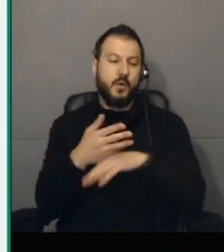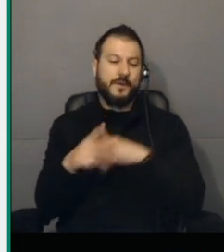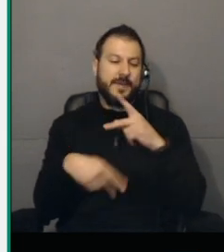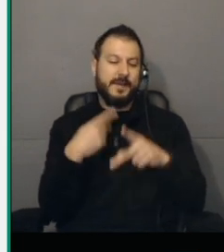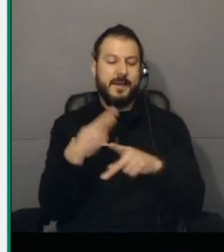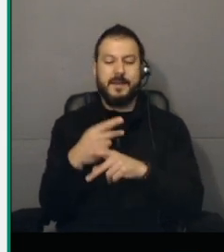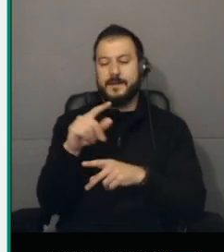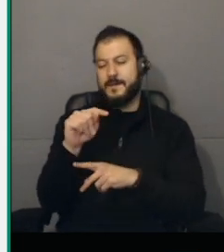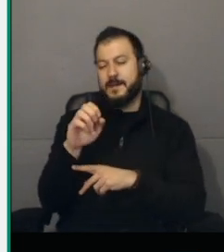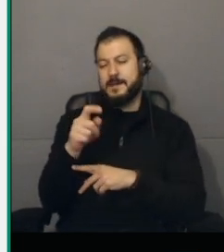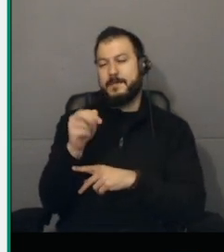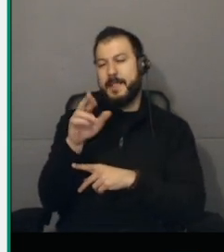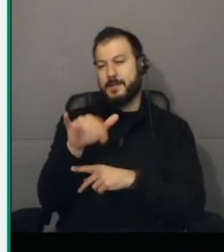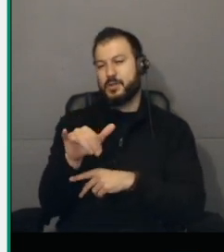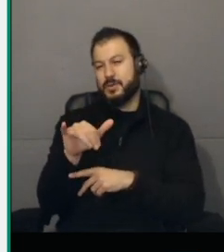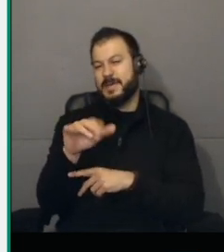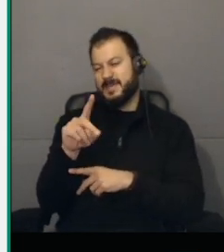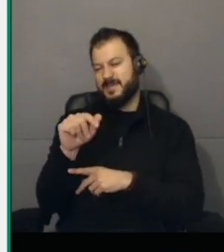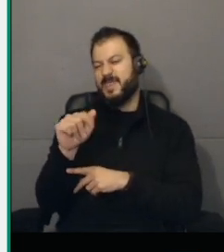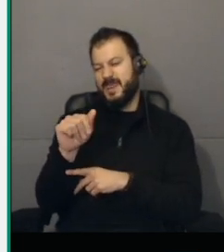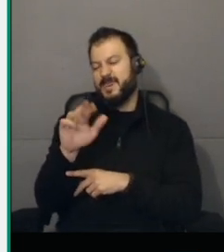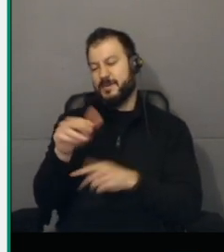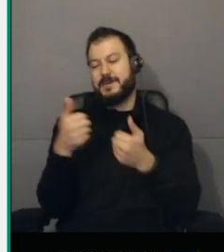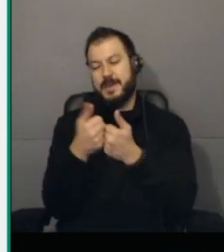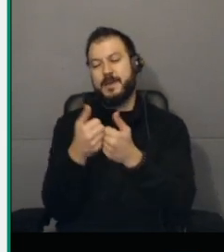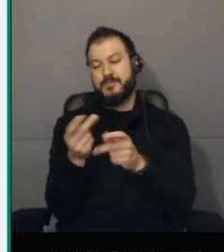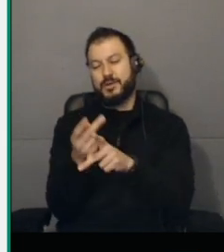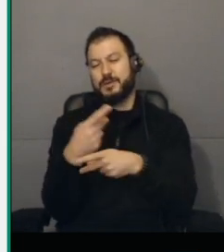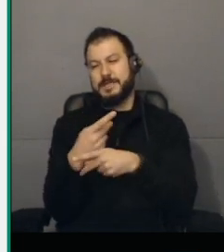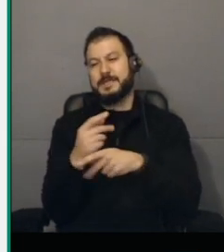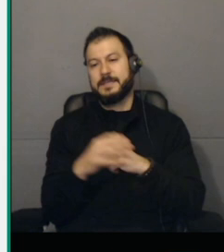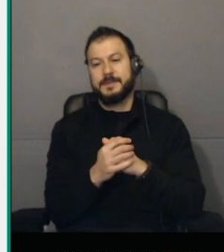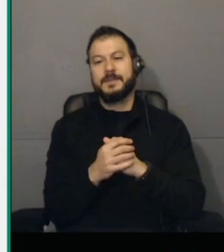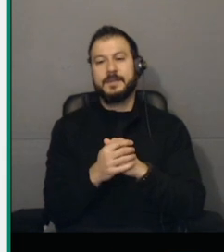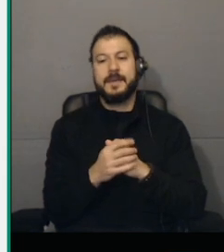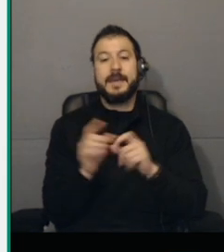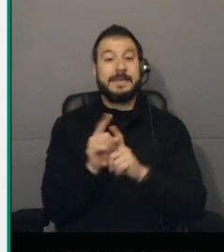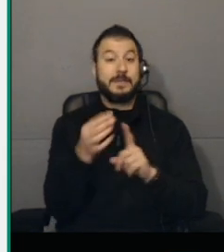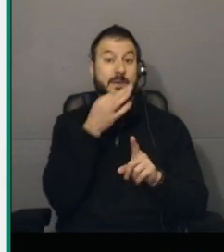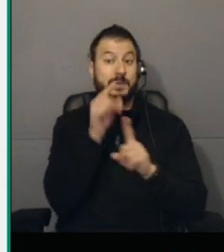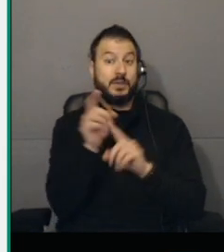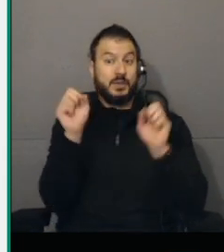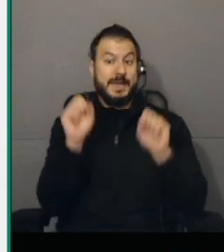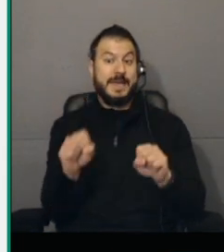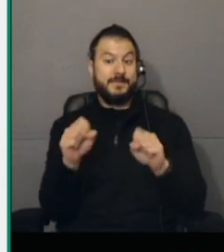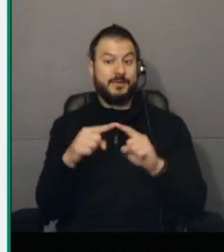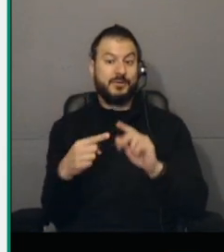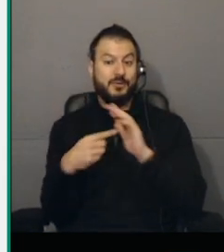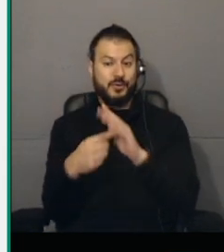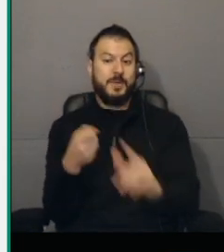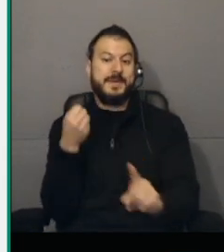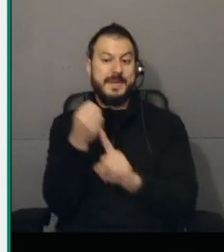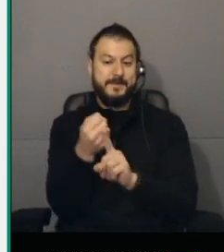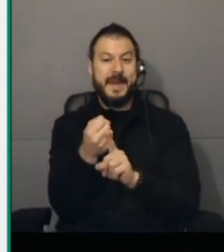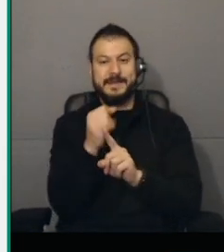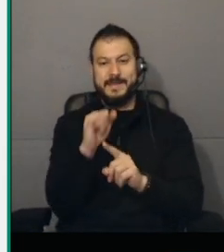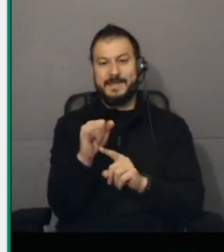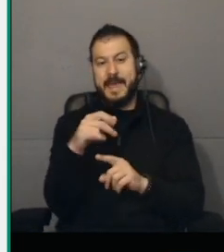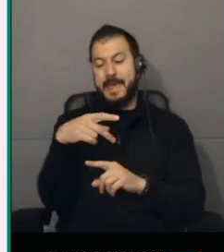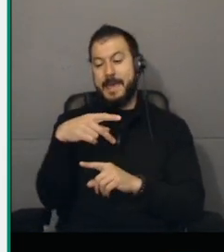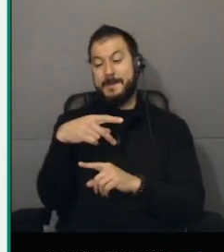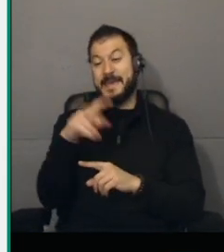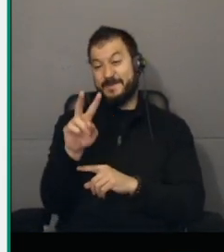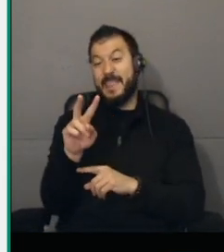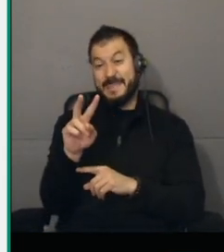of telemetry your game produces. I'll give a more concrete example of this later, but as soon as you're able to demonstrate the impact of passive validation